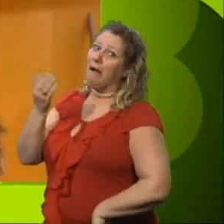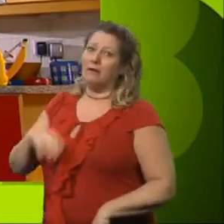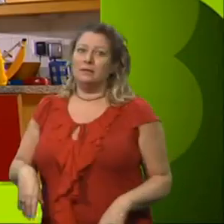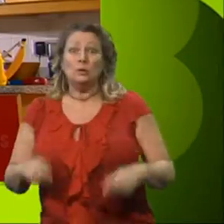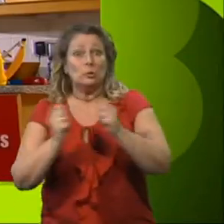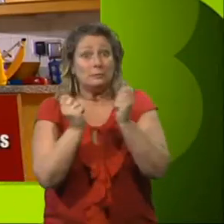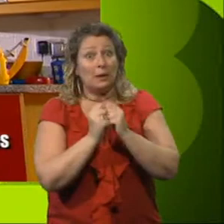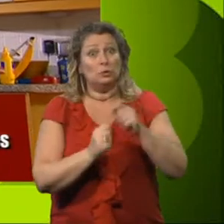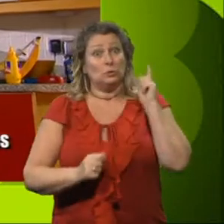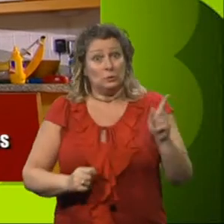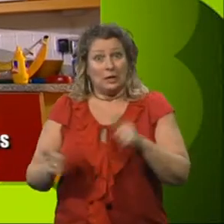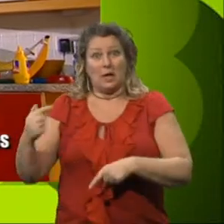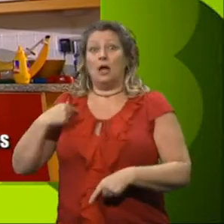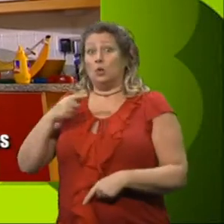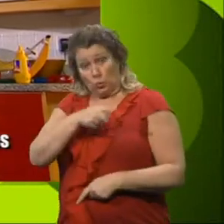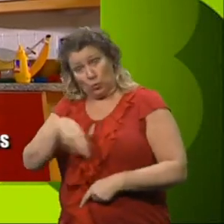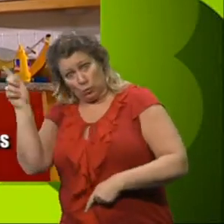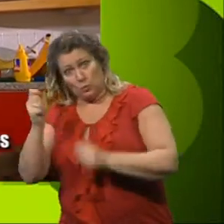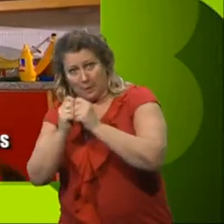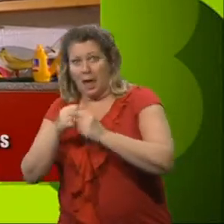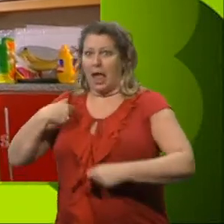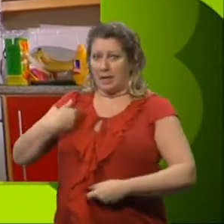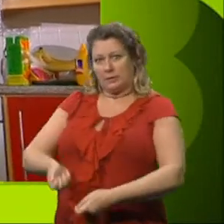you're doing that, I will give the floor a quick mop.